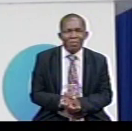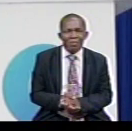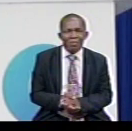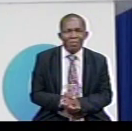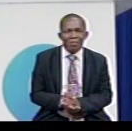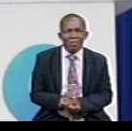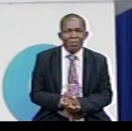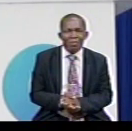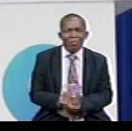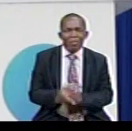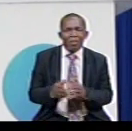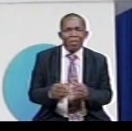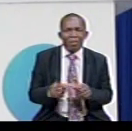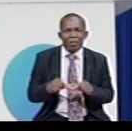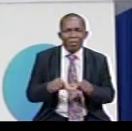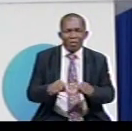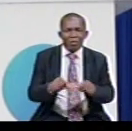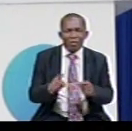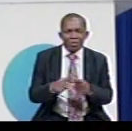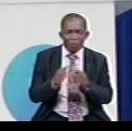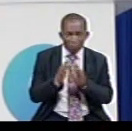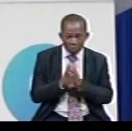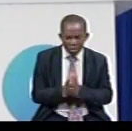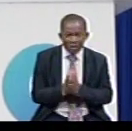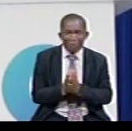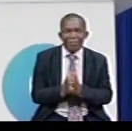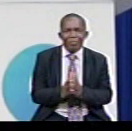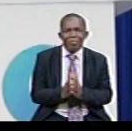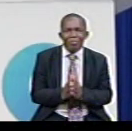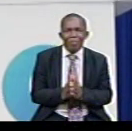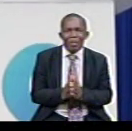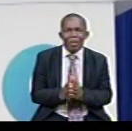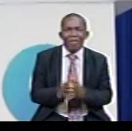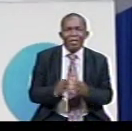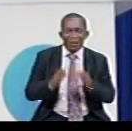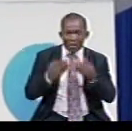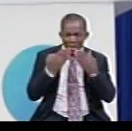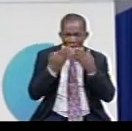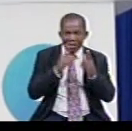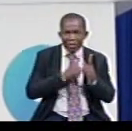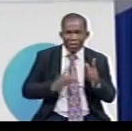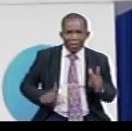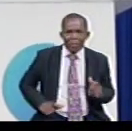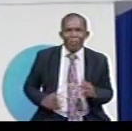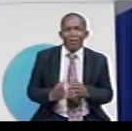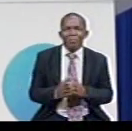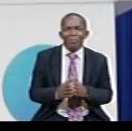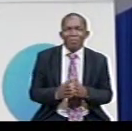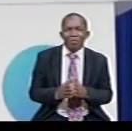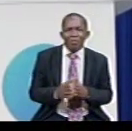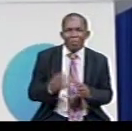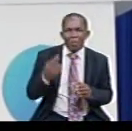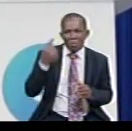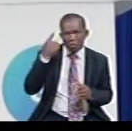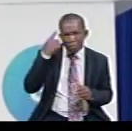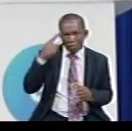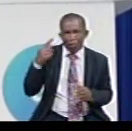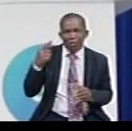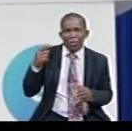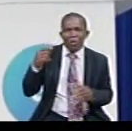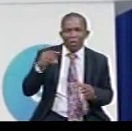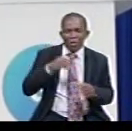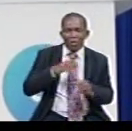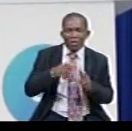Let's remain in a mood of prayer, expressing our thanksgiving to God for the great works among